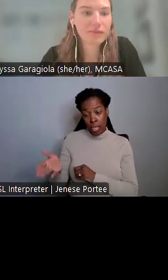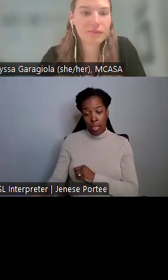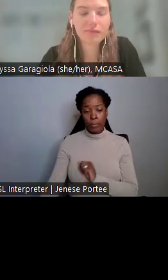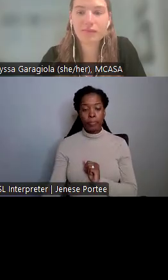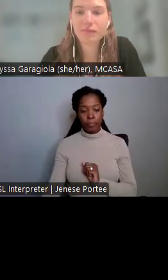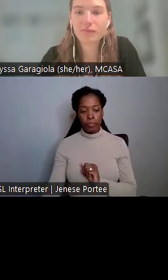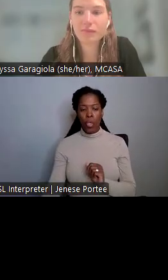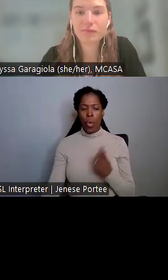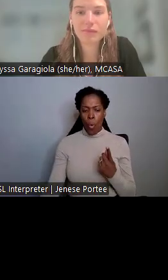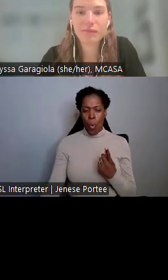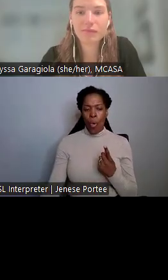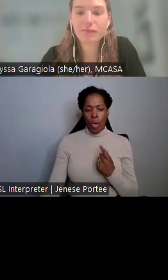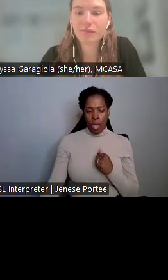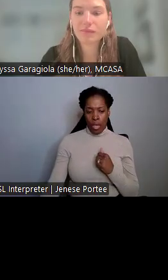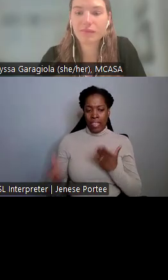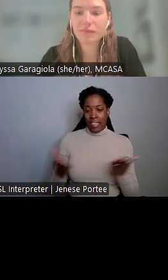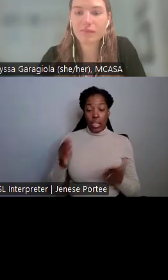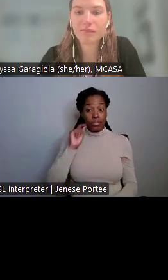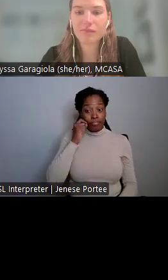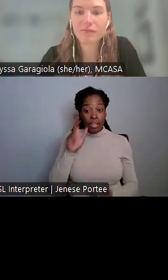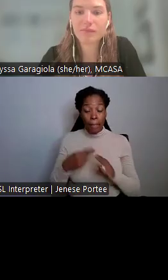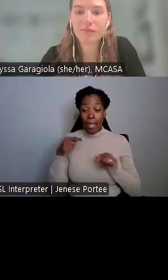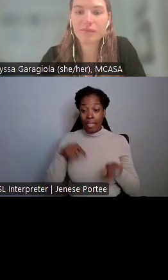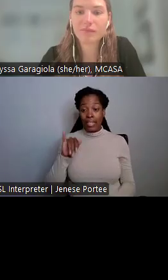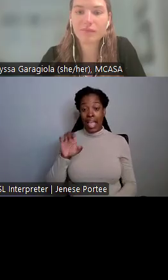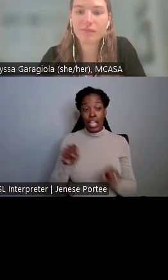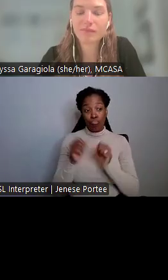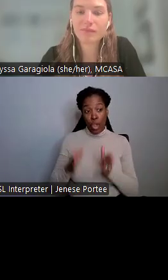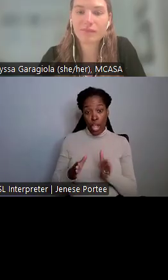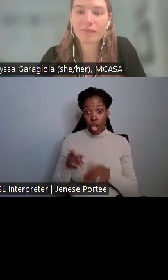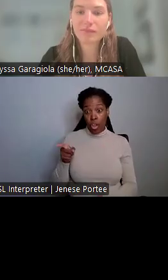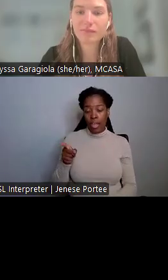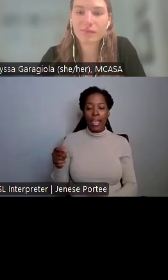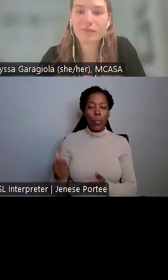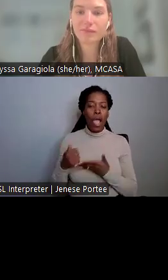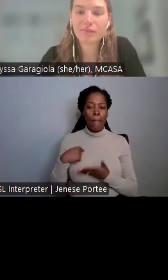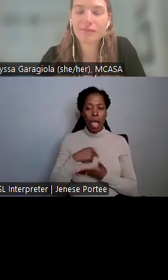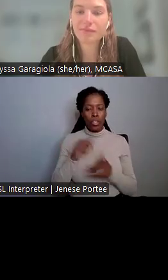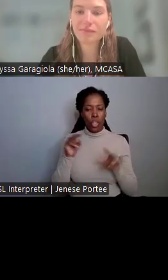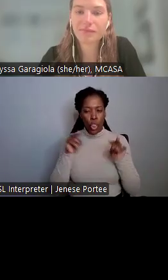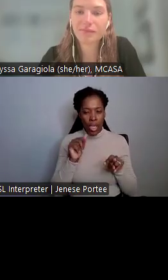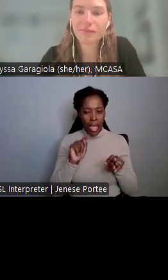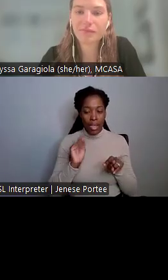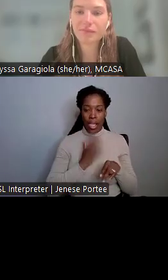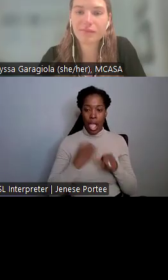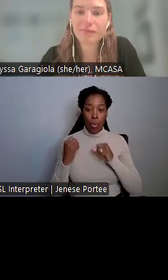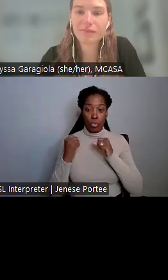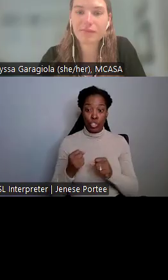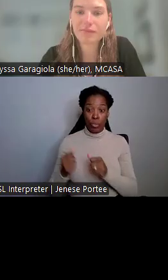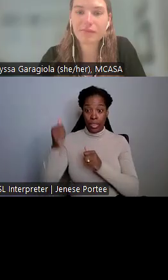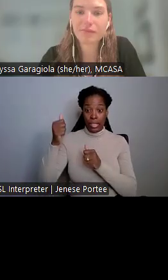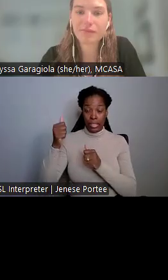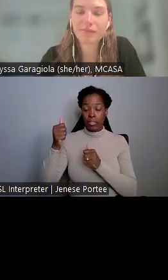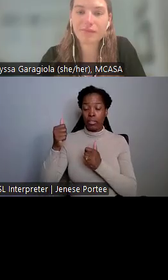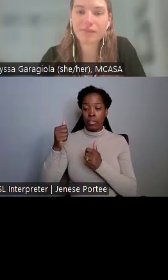cool about this icebreaker is it helps us look at what we want to strengthen. So even though it won't be a superpower, but like